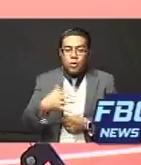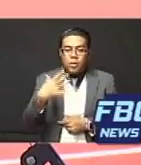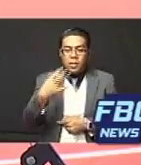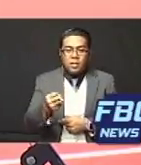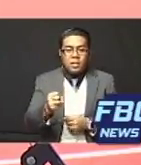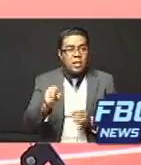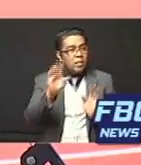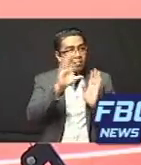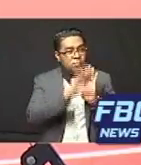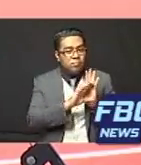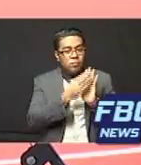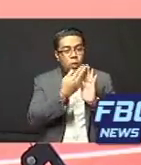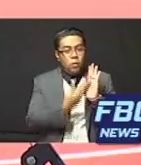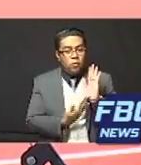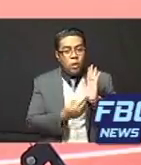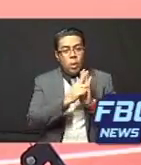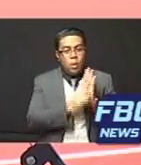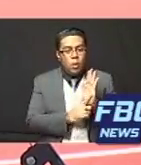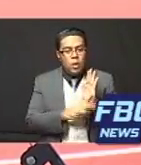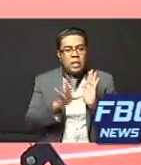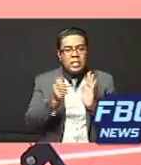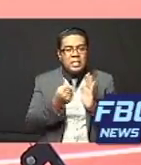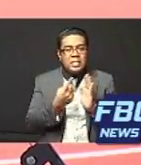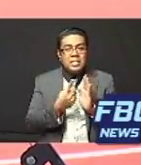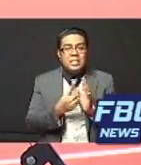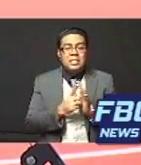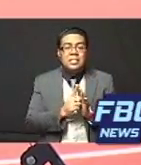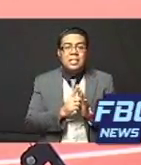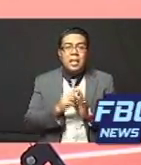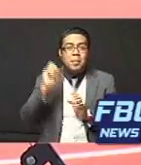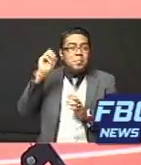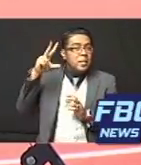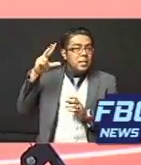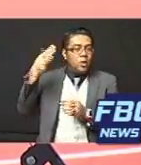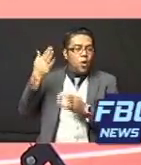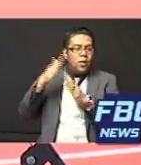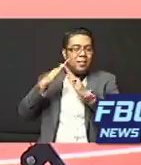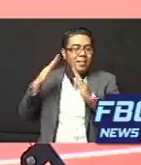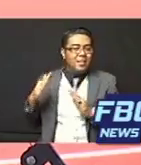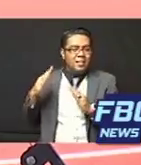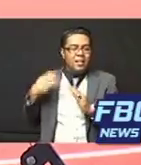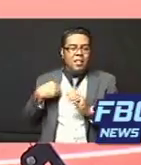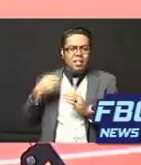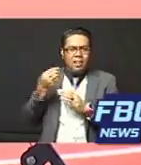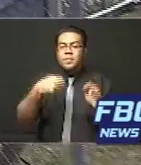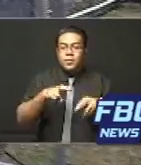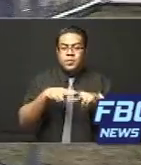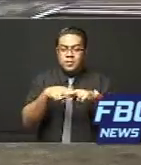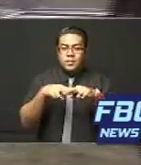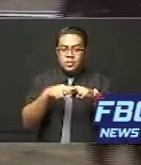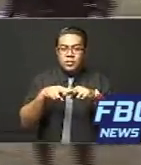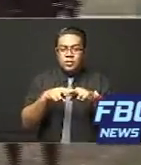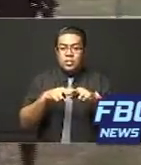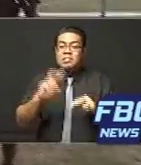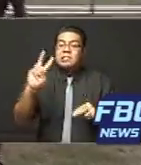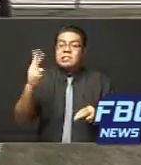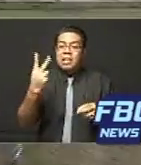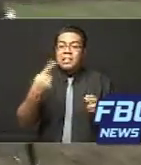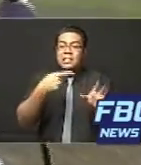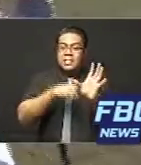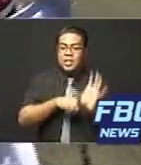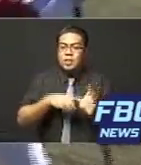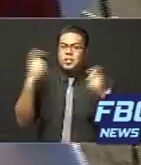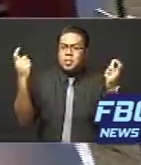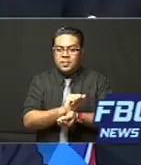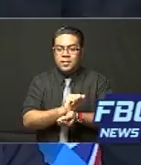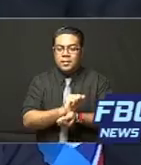law. It is a beacon on the hill that lights the way to greater things for Fiji. Two winners of the first Constitution